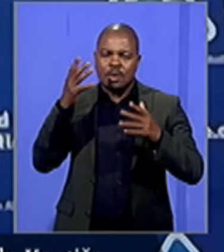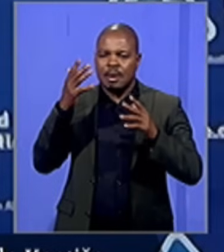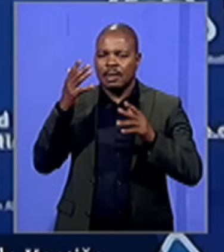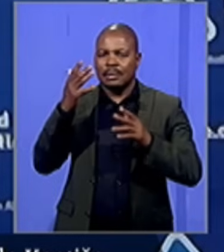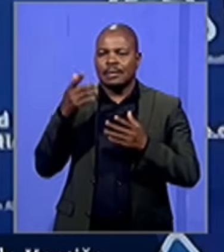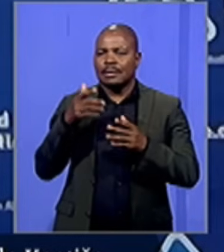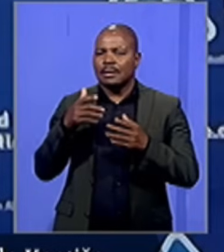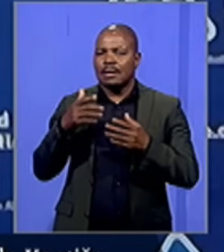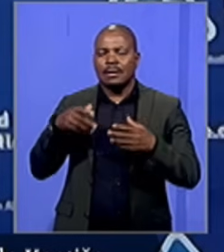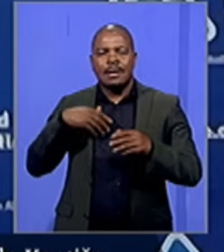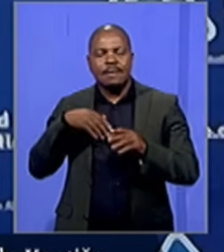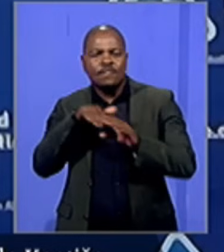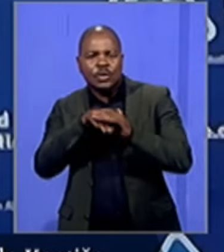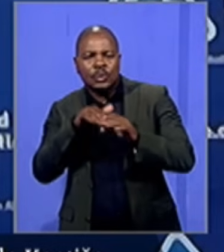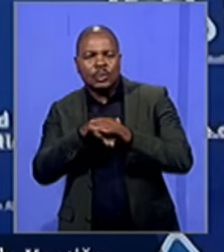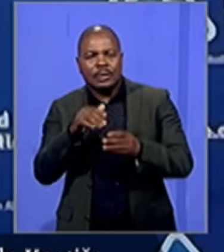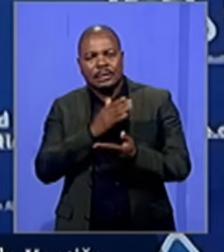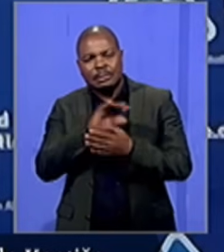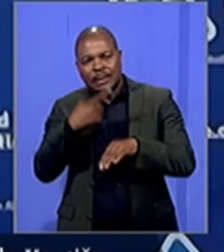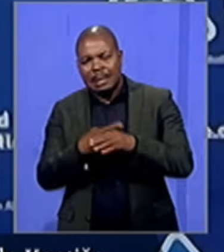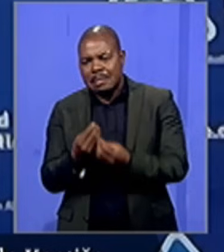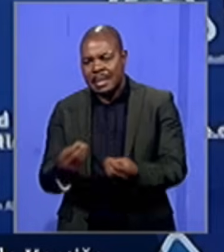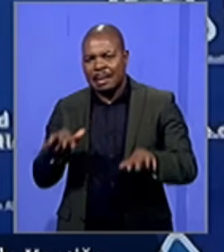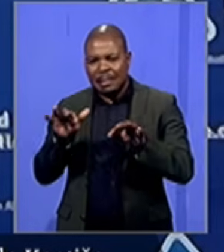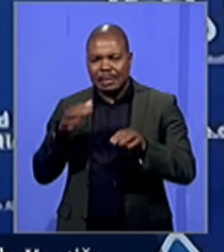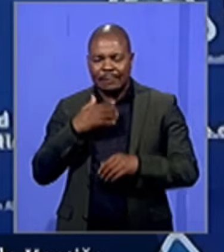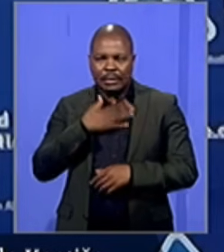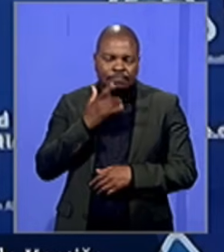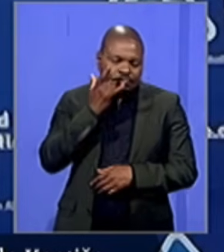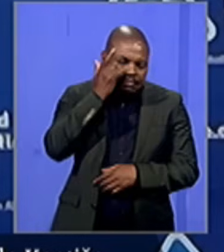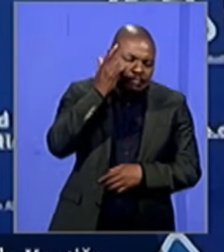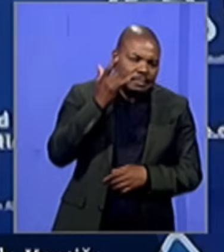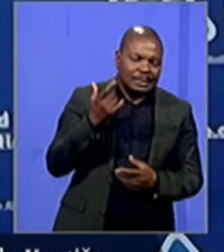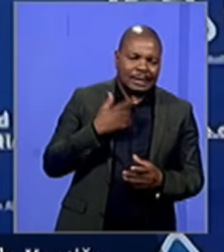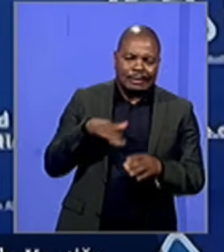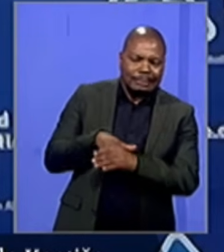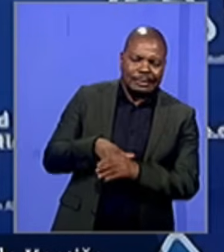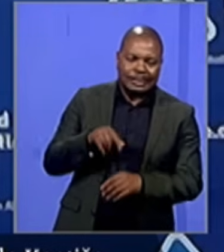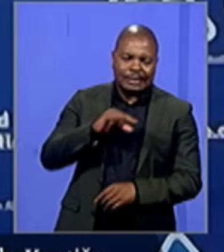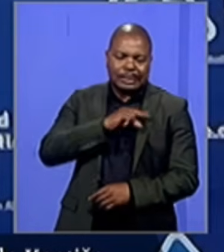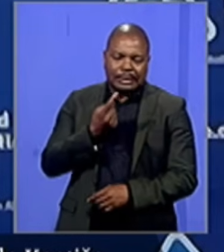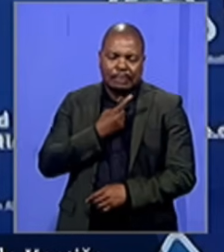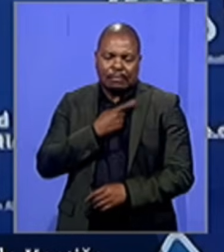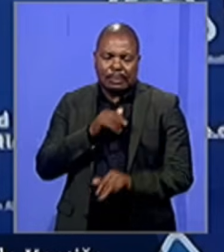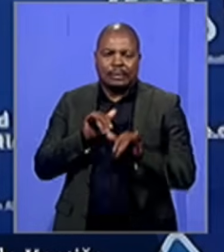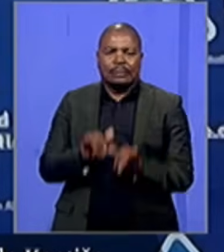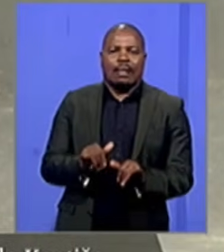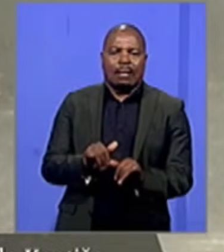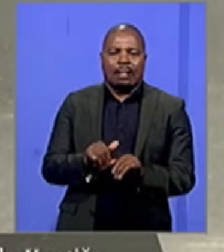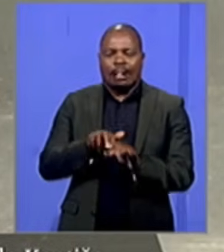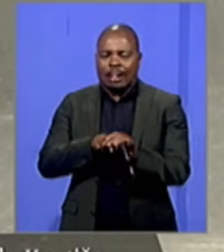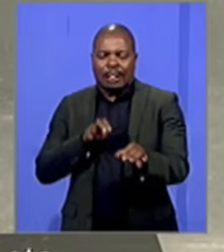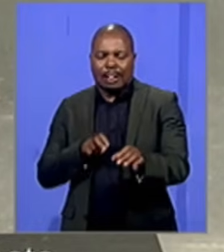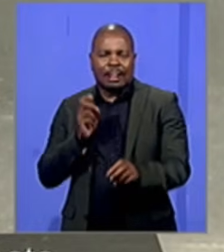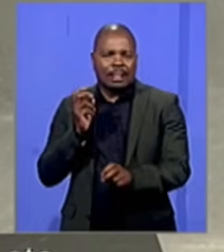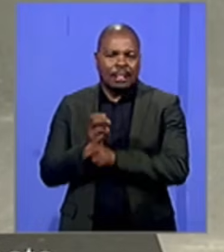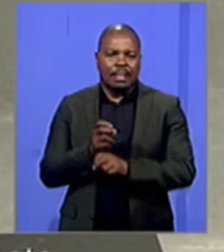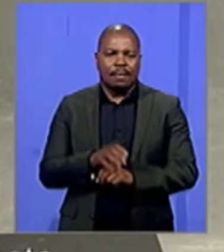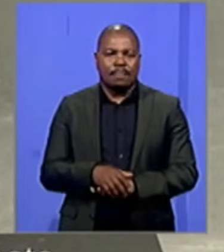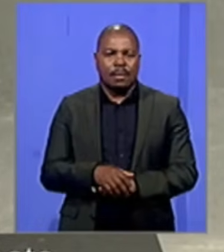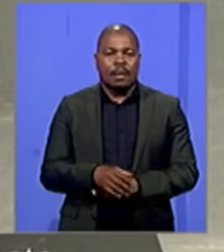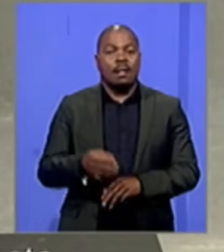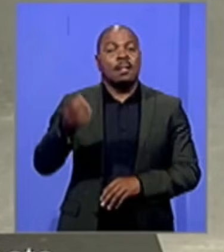sometimes, especially young people, get caught in these traps and they feel so ashamed and they have guilt, and that keeps them there. Mo kgweding e